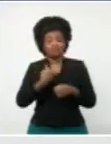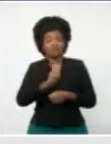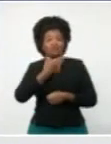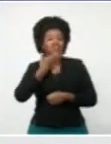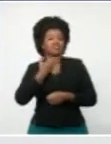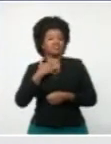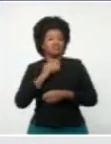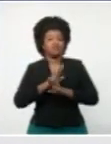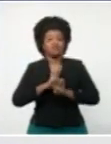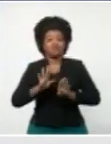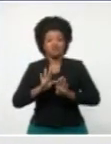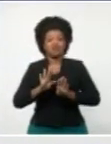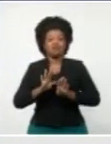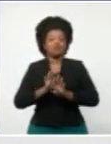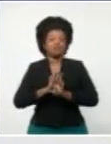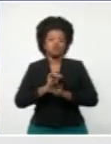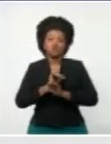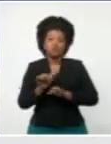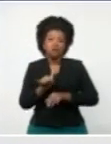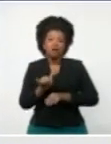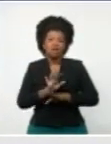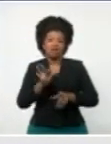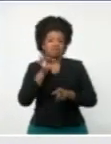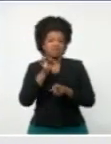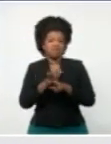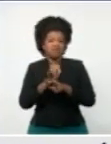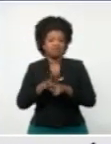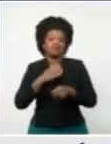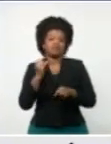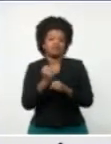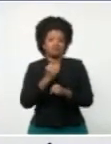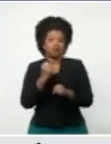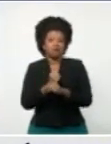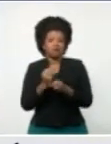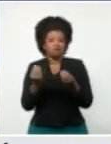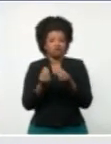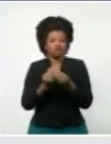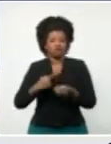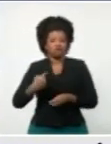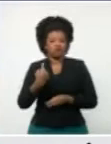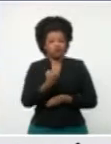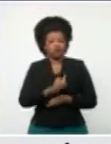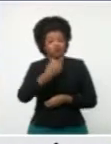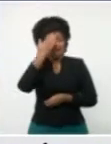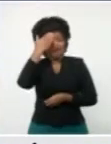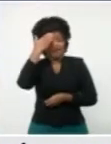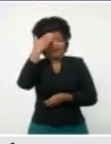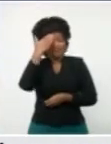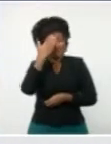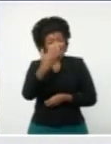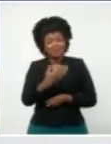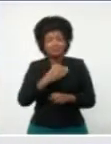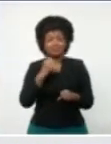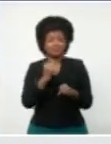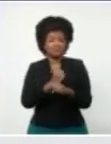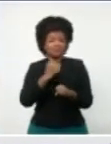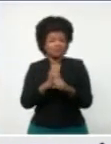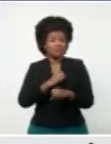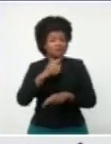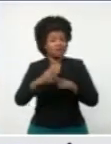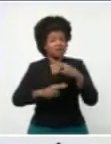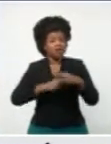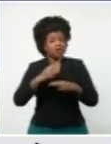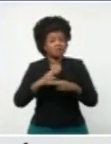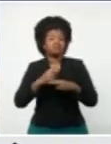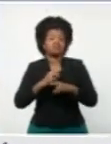do hope that we will soon have them back with us, incorporated into their activities. Thank you very much for